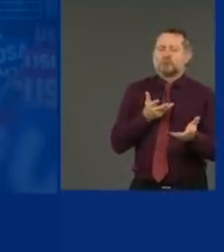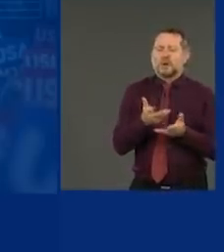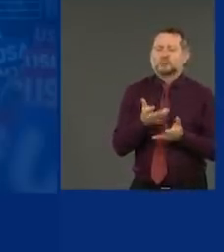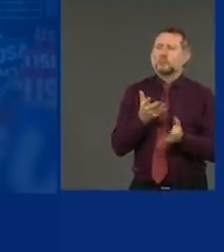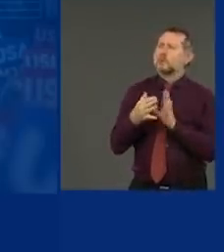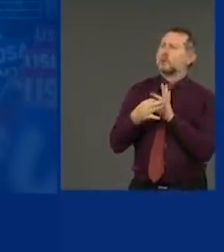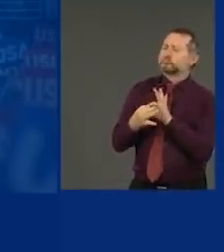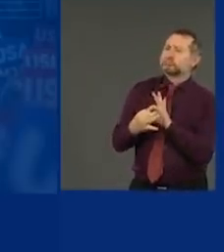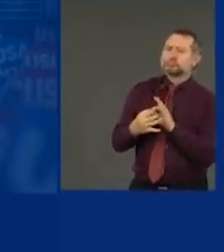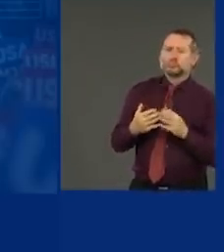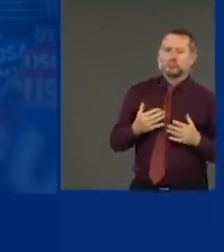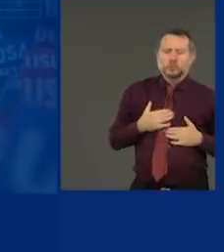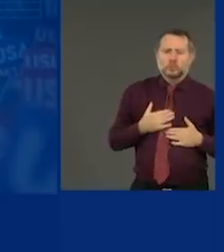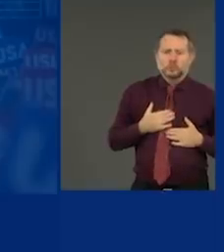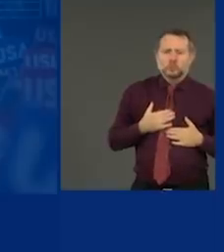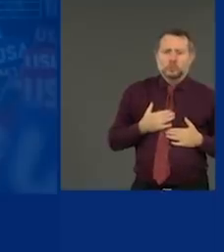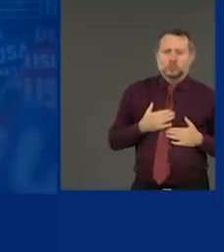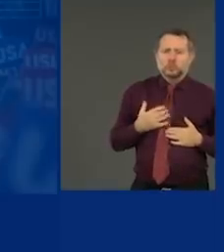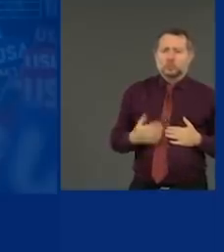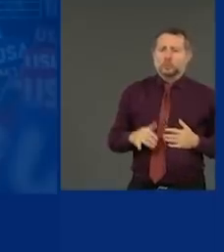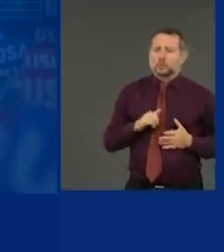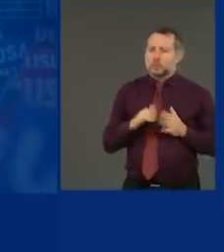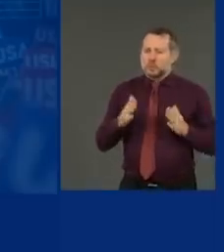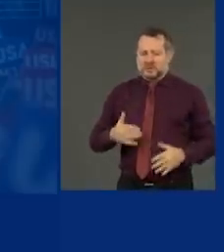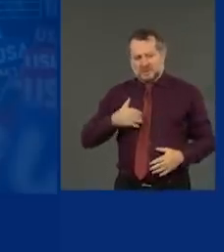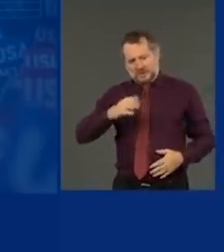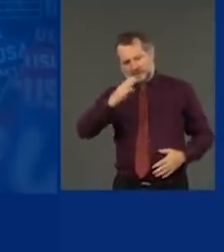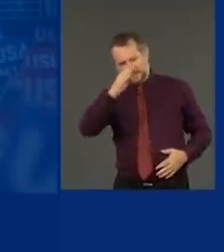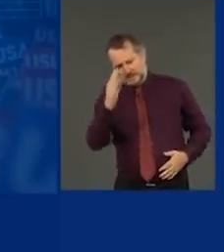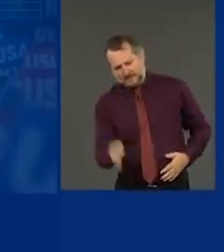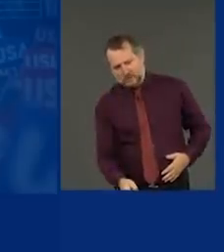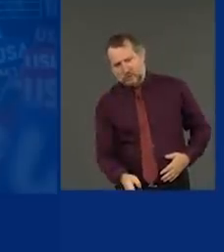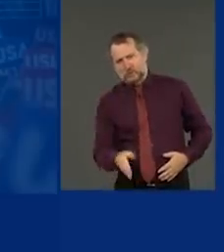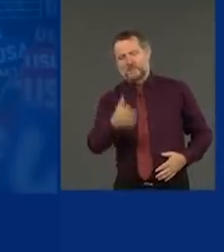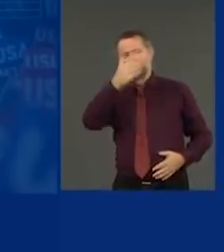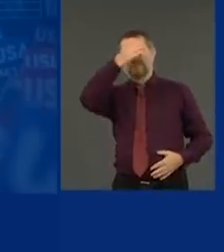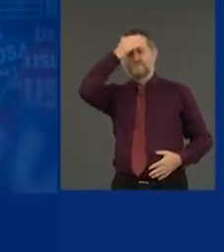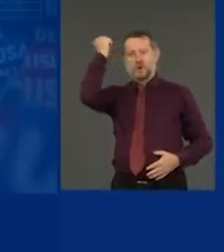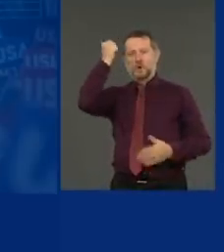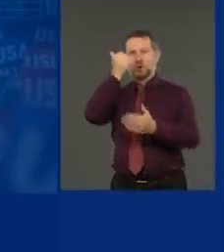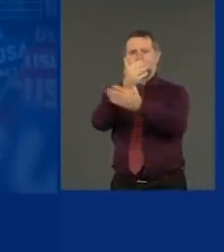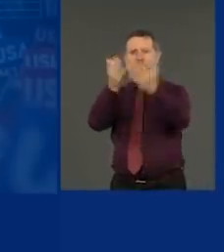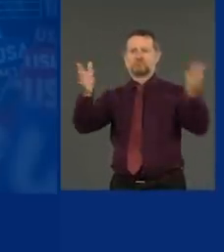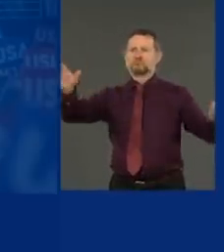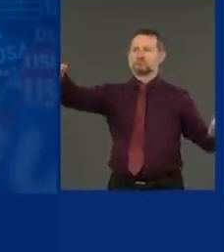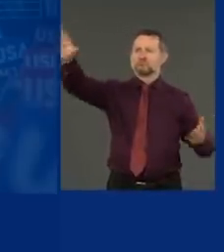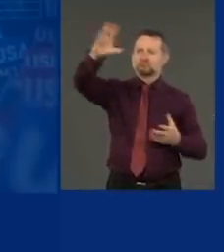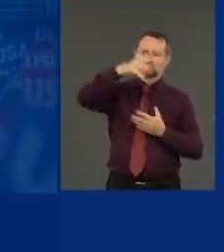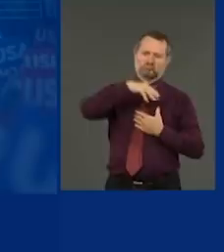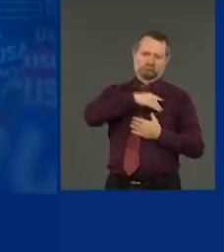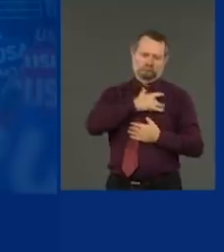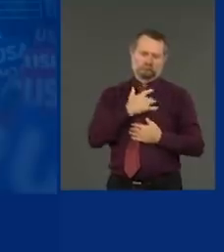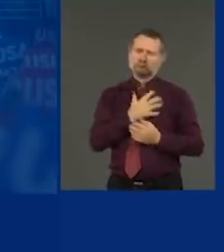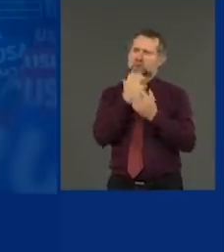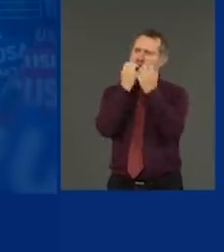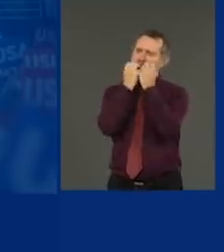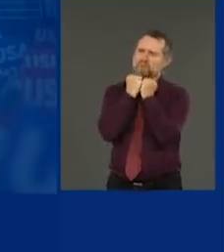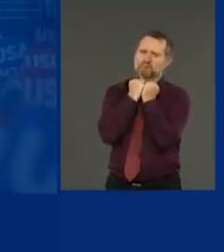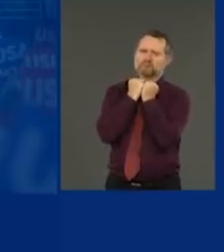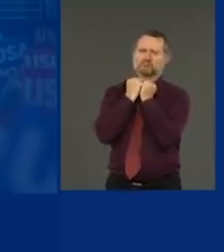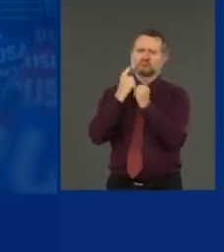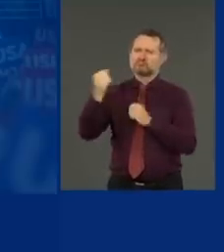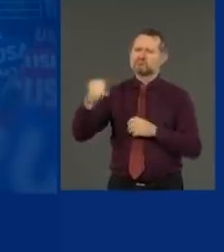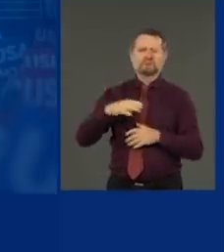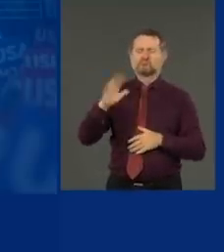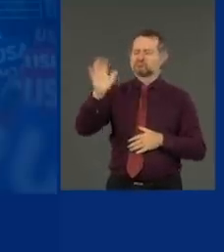forget. New Yorkers will never forget. That's not who we are. As our value, we'll never